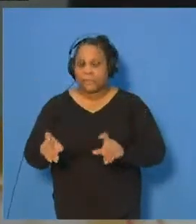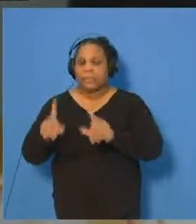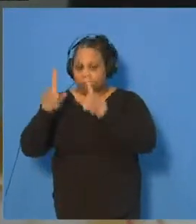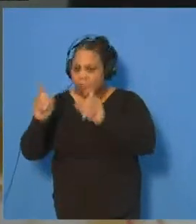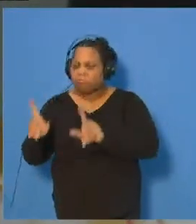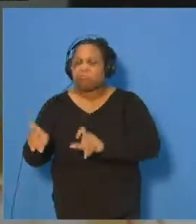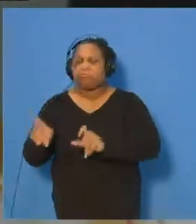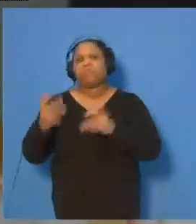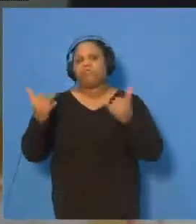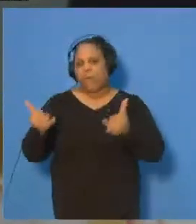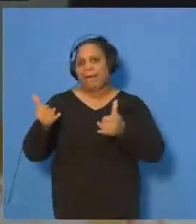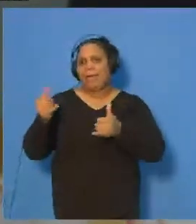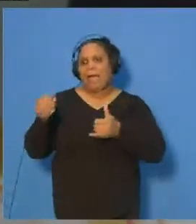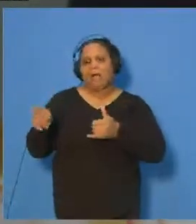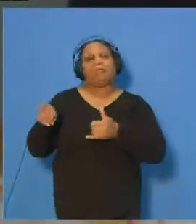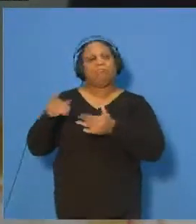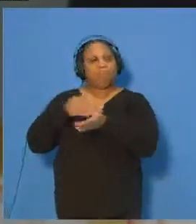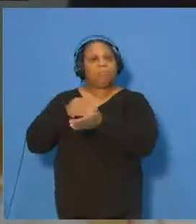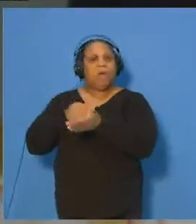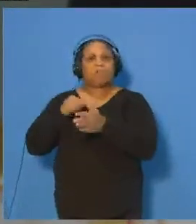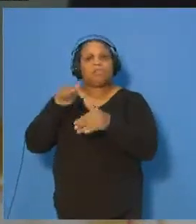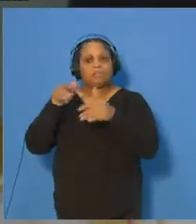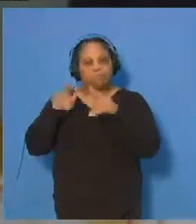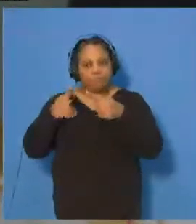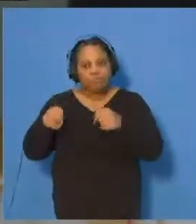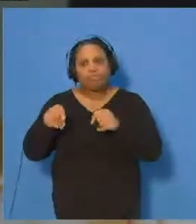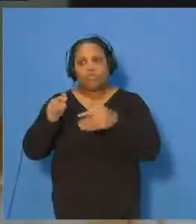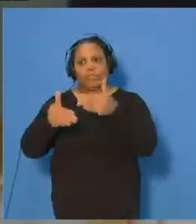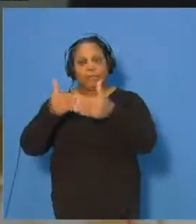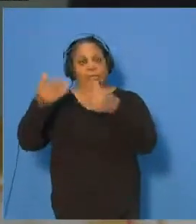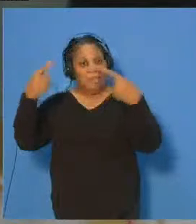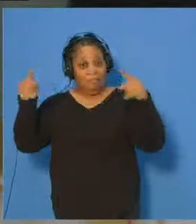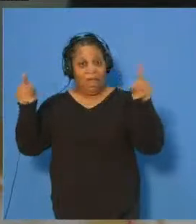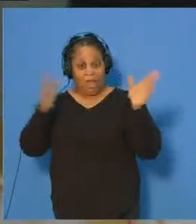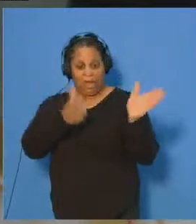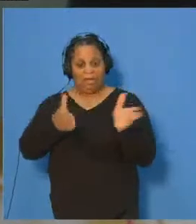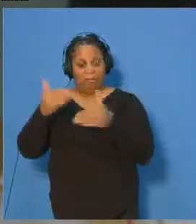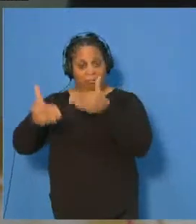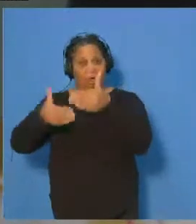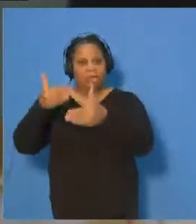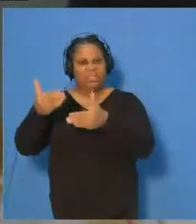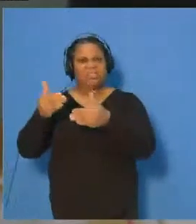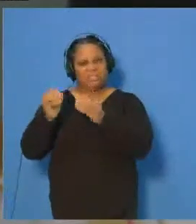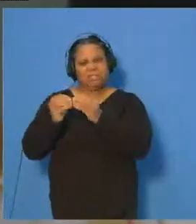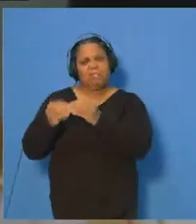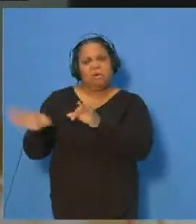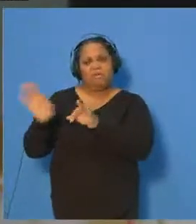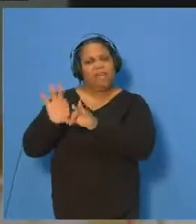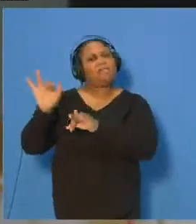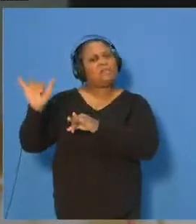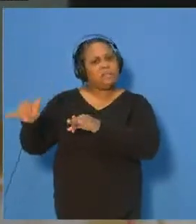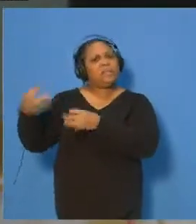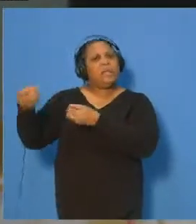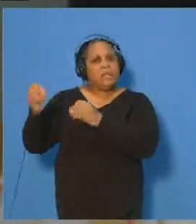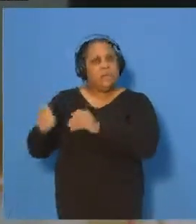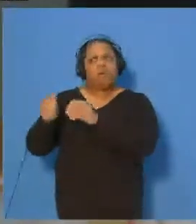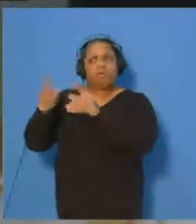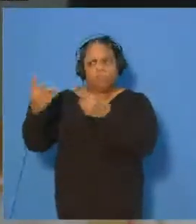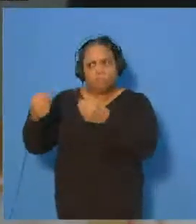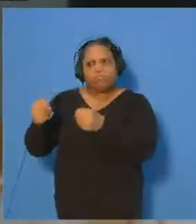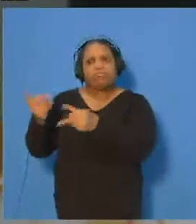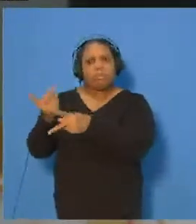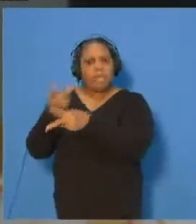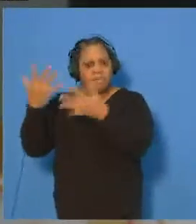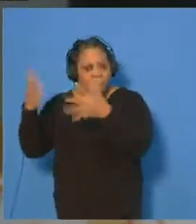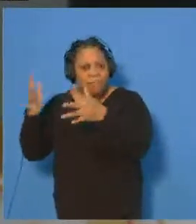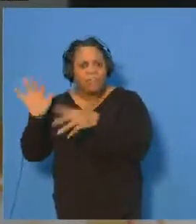tested. So she's in the process of finalizing that process as we speak. So I think it would have been more valuable for her to continue that exercise as opposed to be